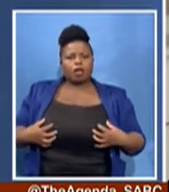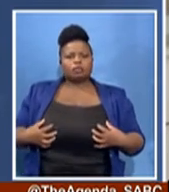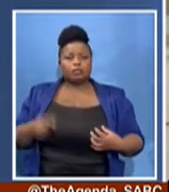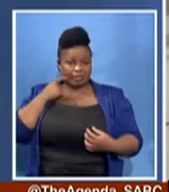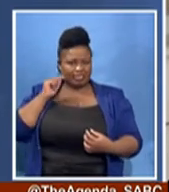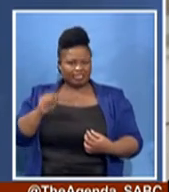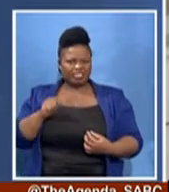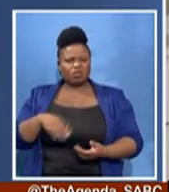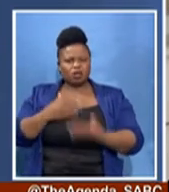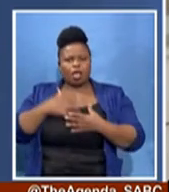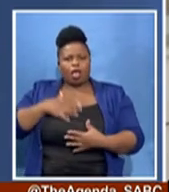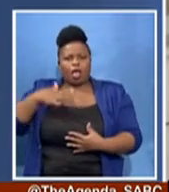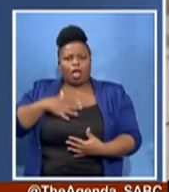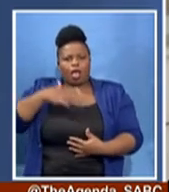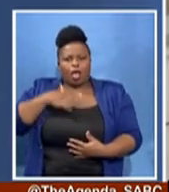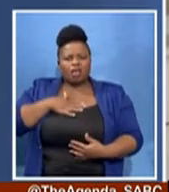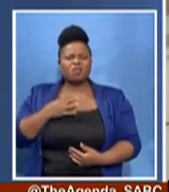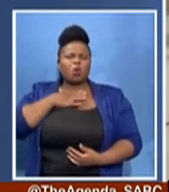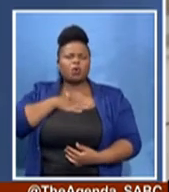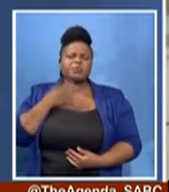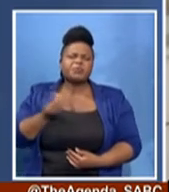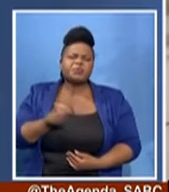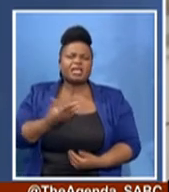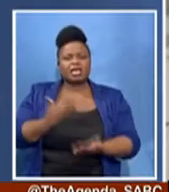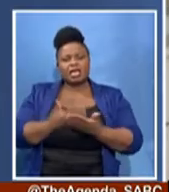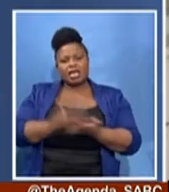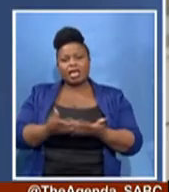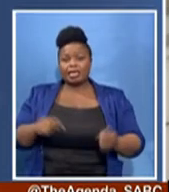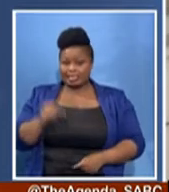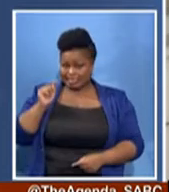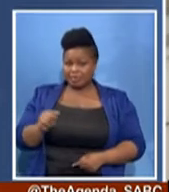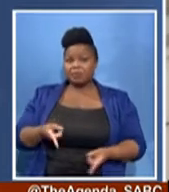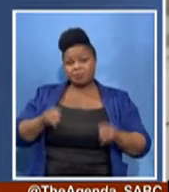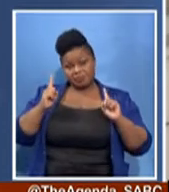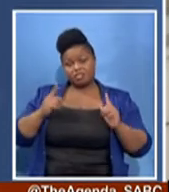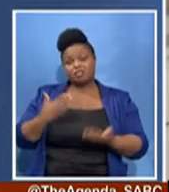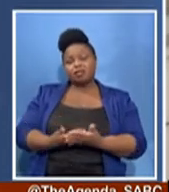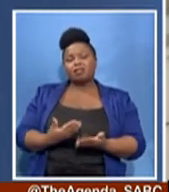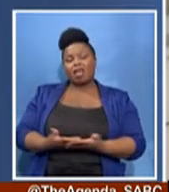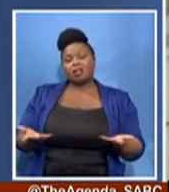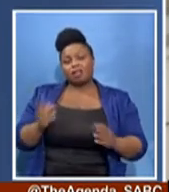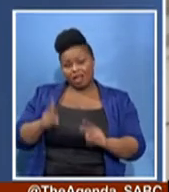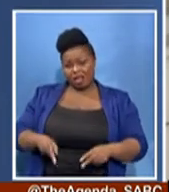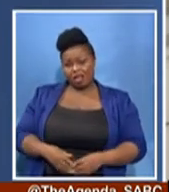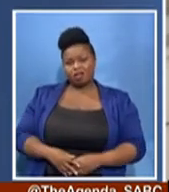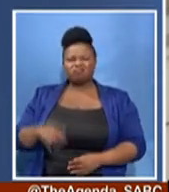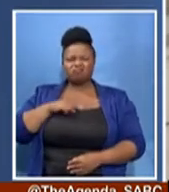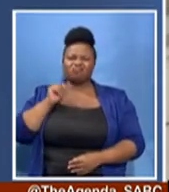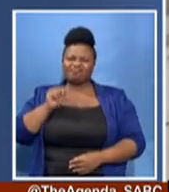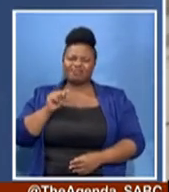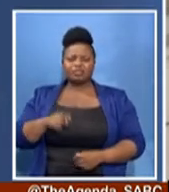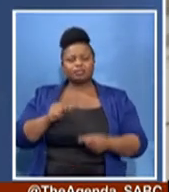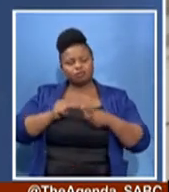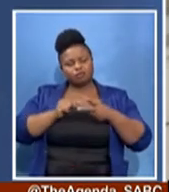pain, and that can be a life-threatening condition. So those are the sort of common kinds of clots that people have. But you can get